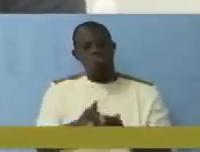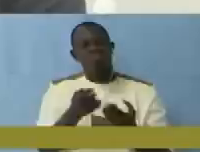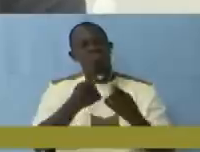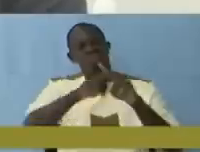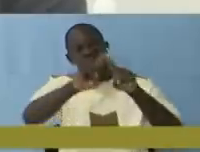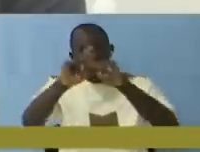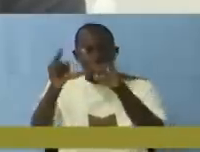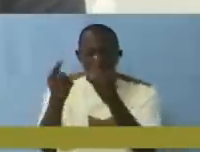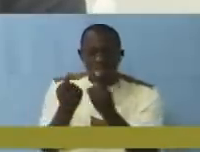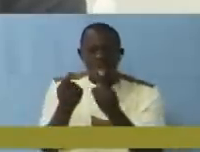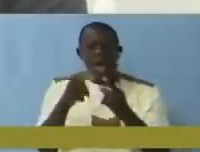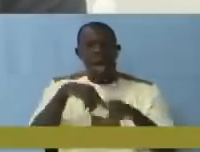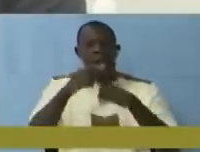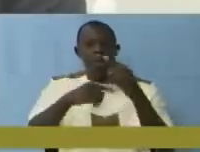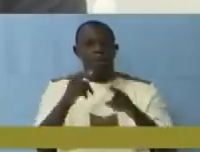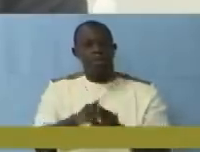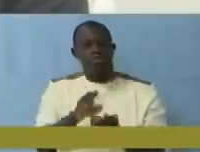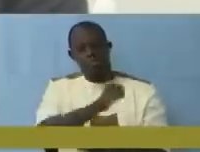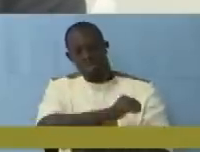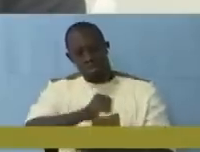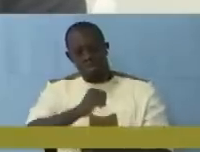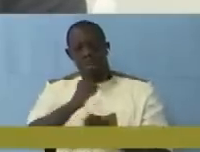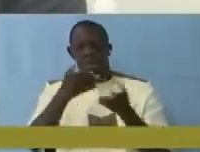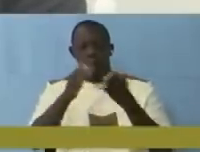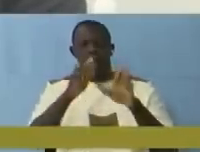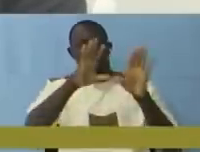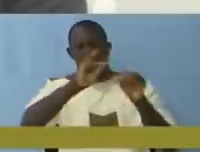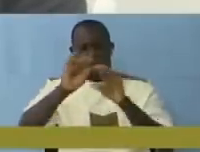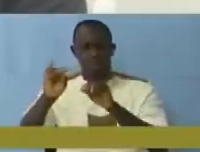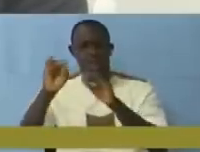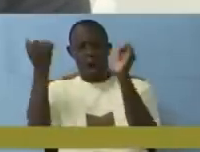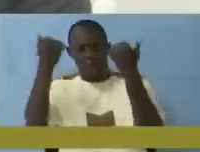subversive activities happen, nin kuol keta